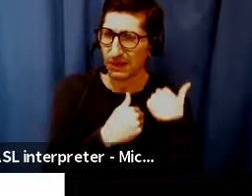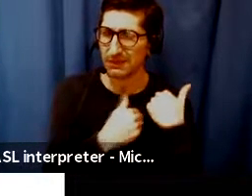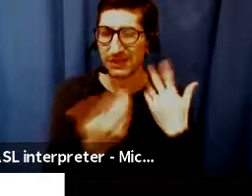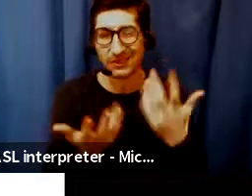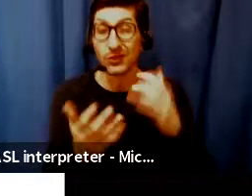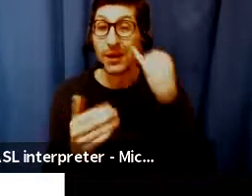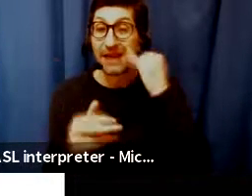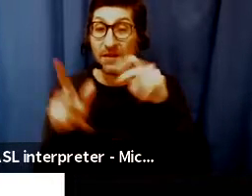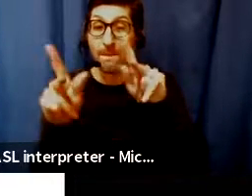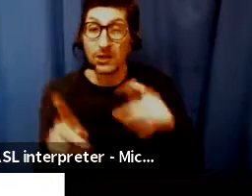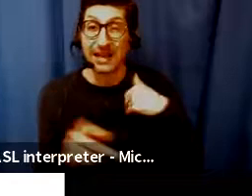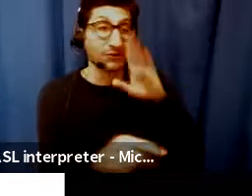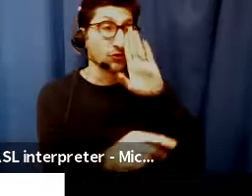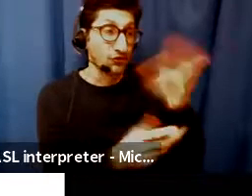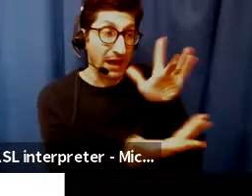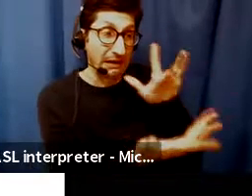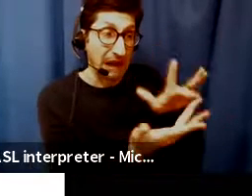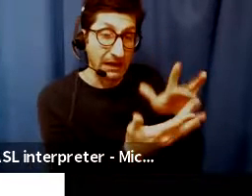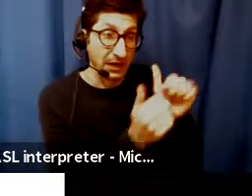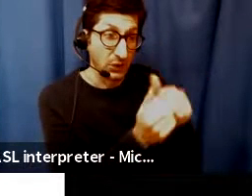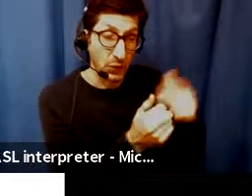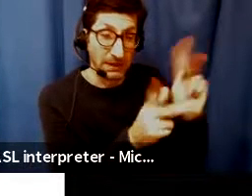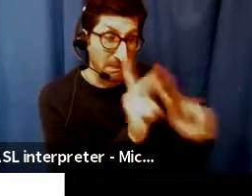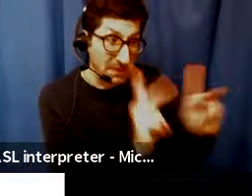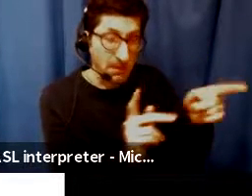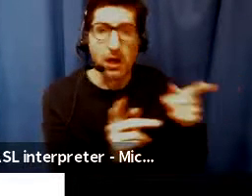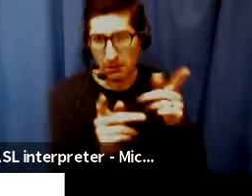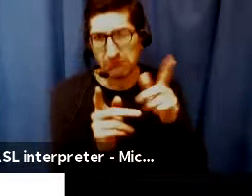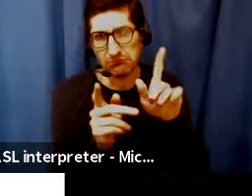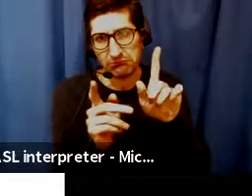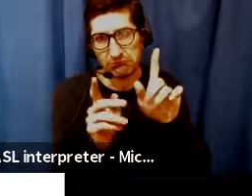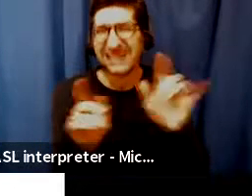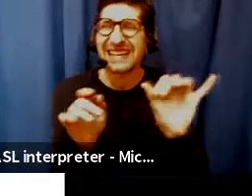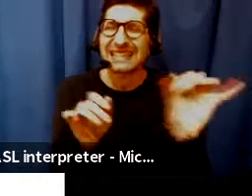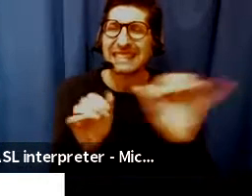and particularly in terms of the things that Stacy was talking about with the video,